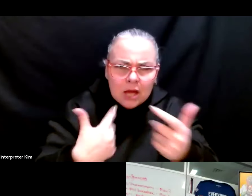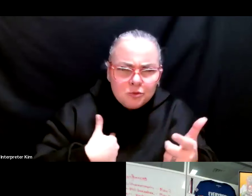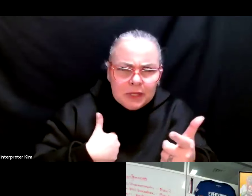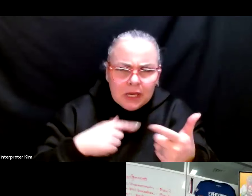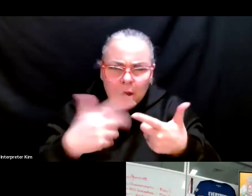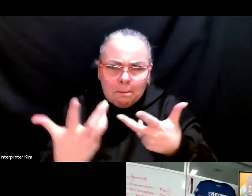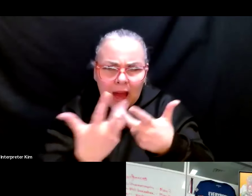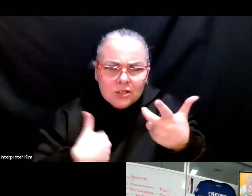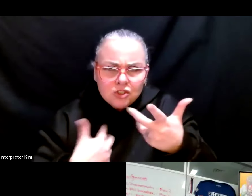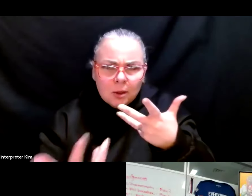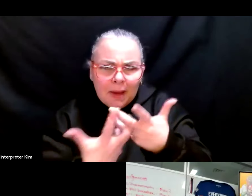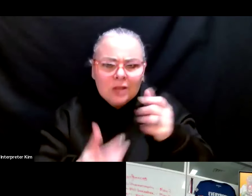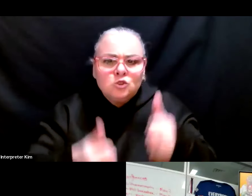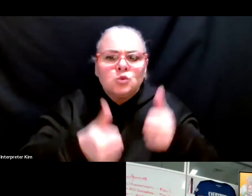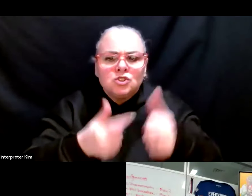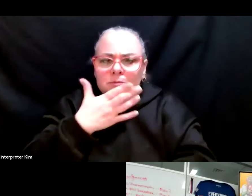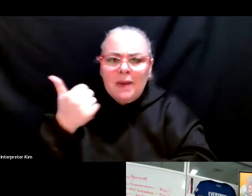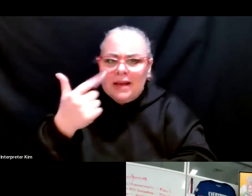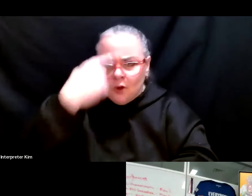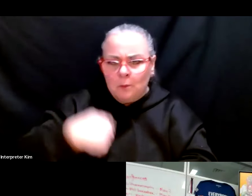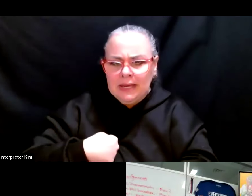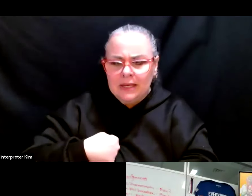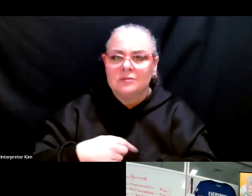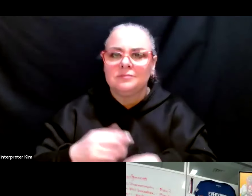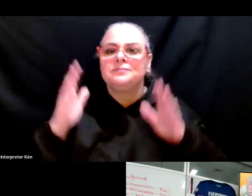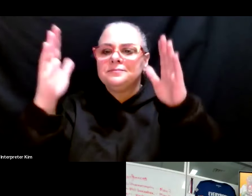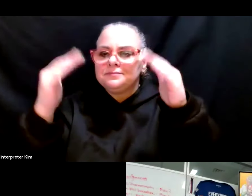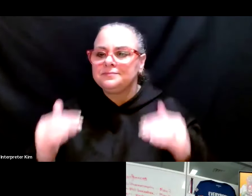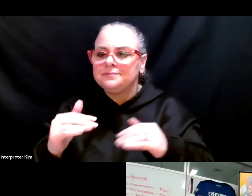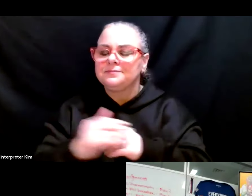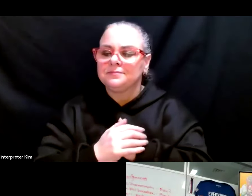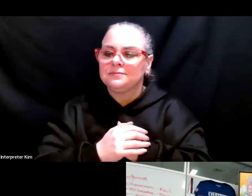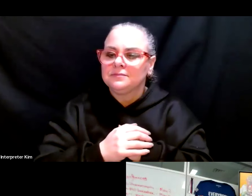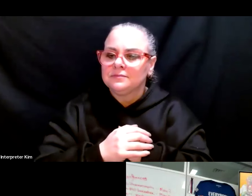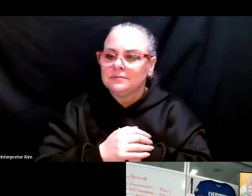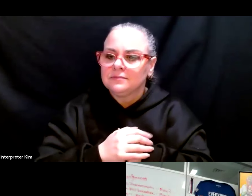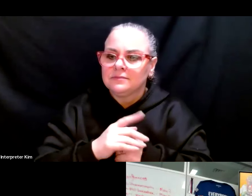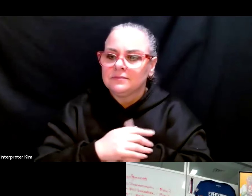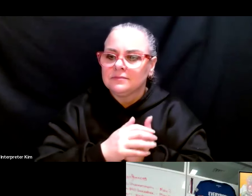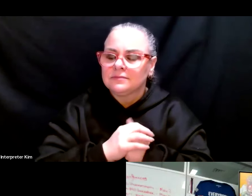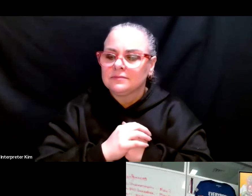Thank you, Dr. Simon. I'm going to pivot to Lexi for the next question from the chat.